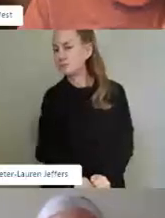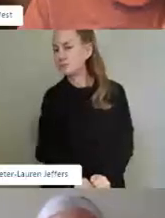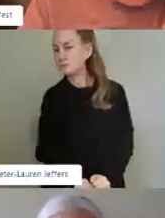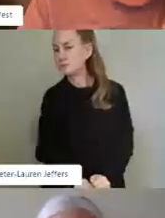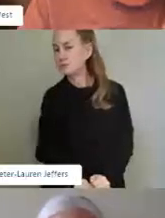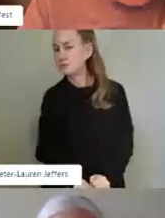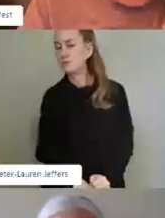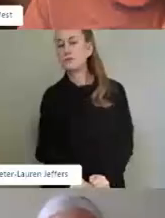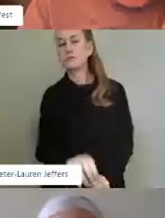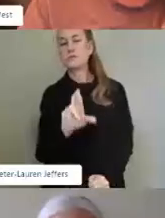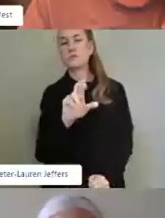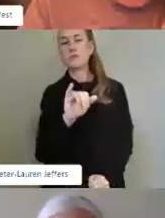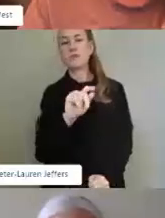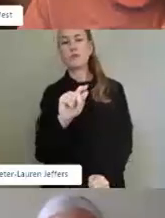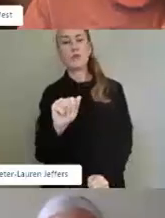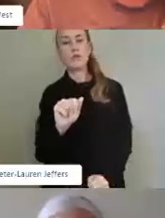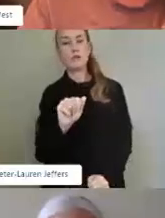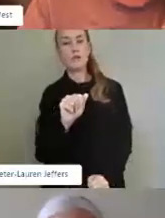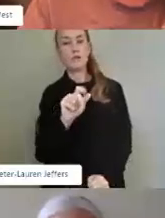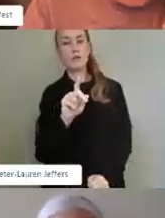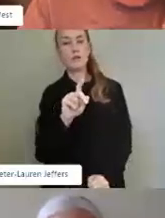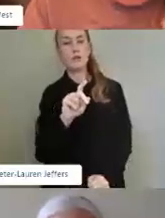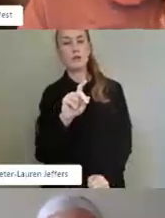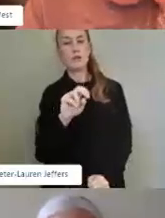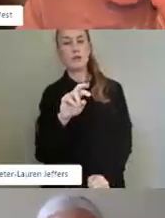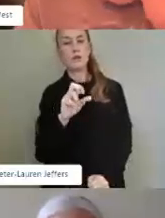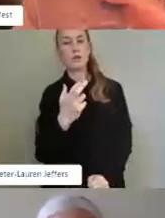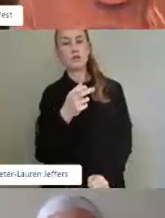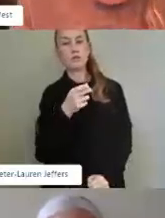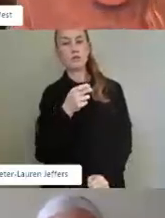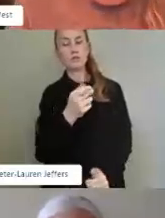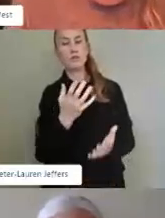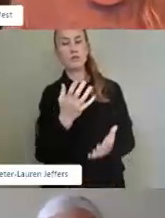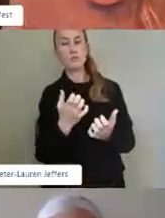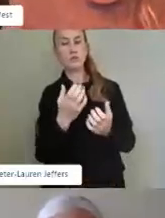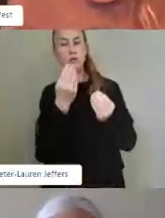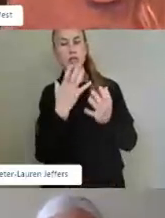So Rita Kirsch, would you like to give us an update on the nominations committee?